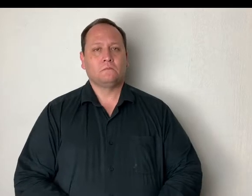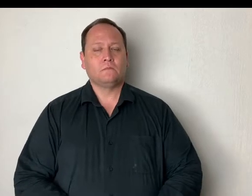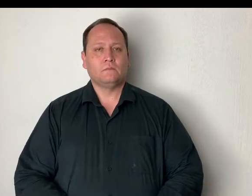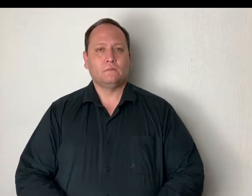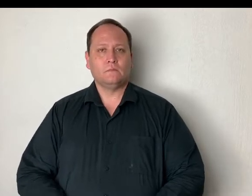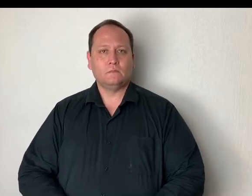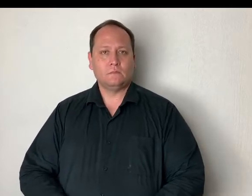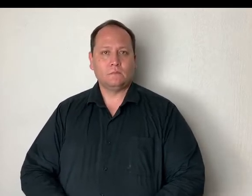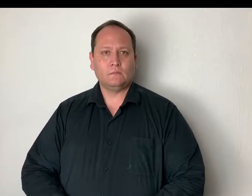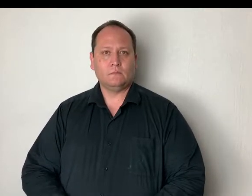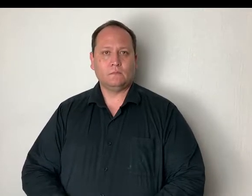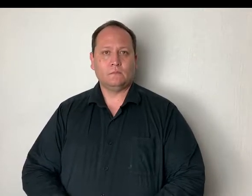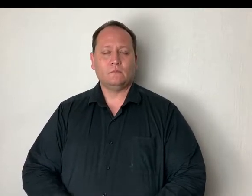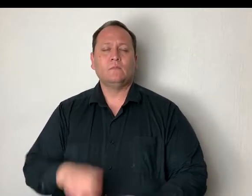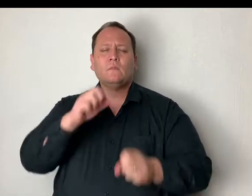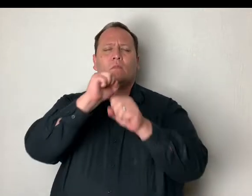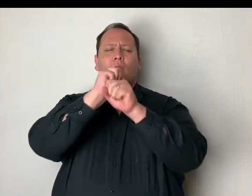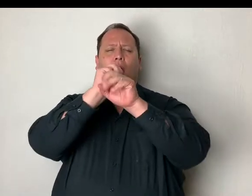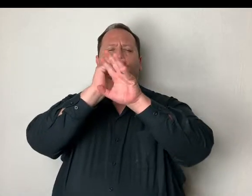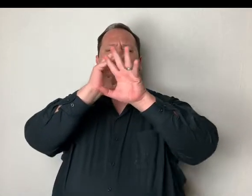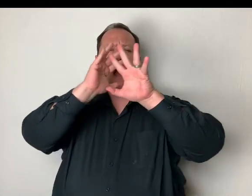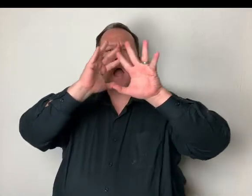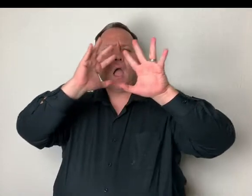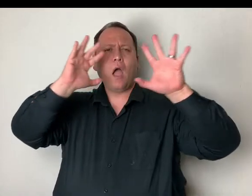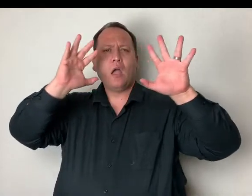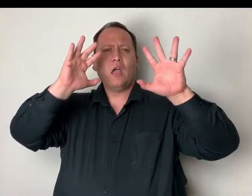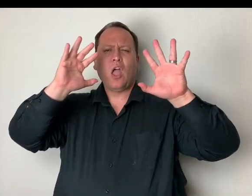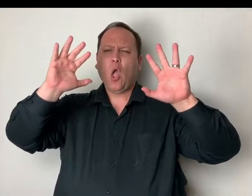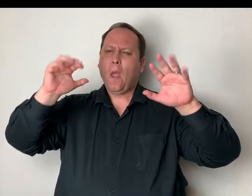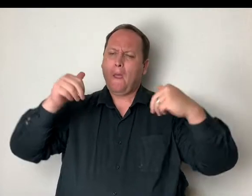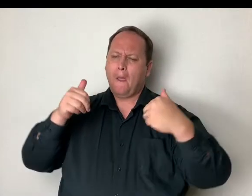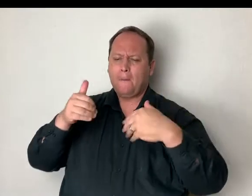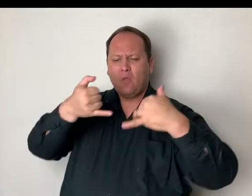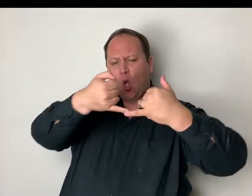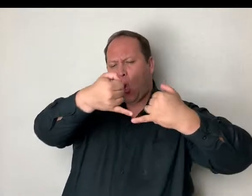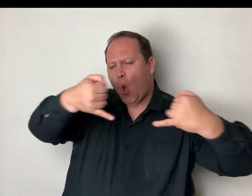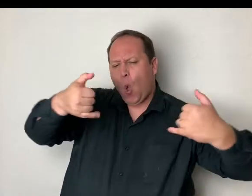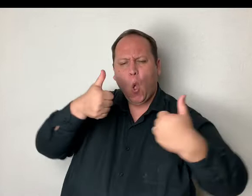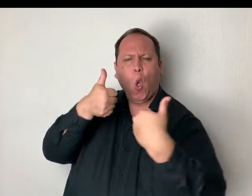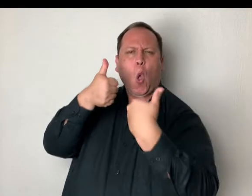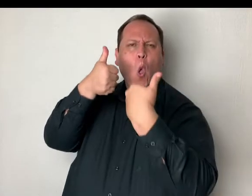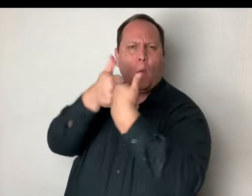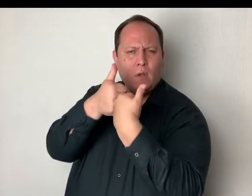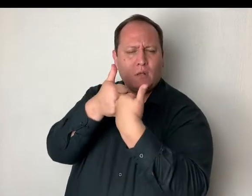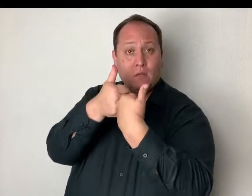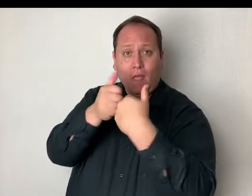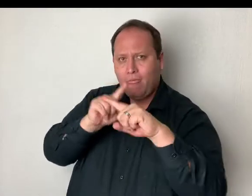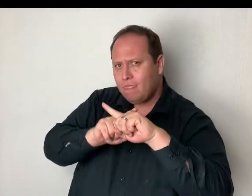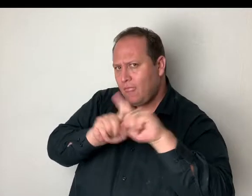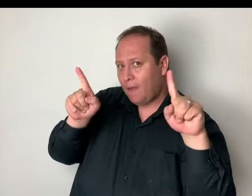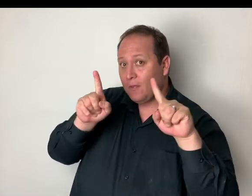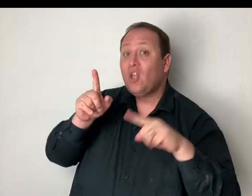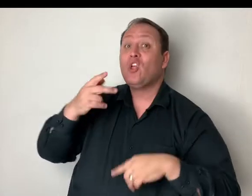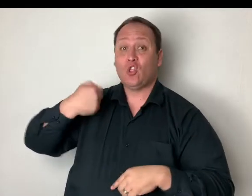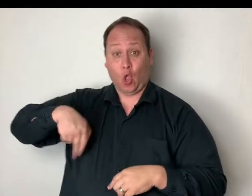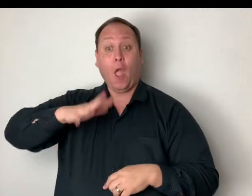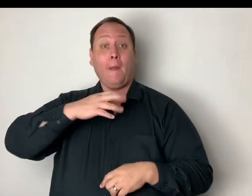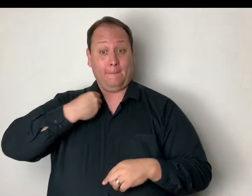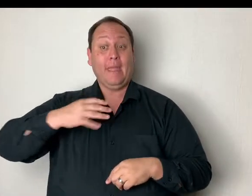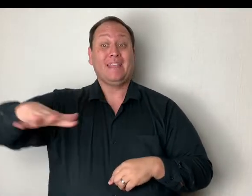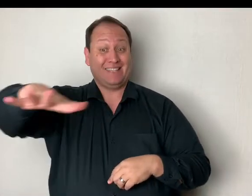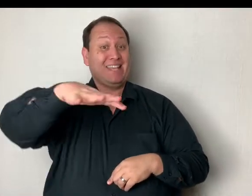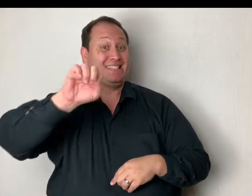Imagine a different kind of border. I mean, we're all, us living in San Diego, Tijuana, we're used to a certain kind